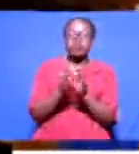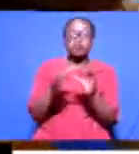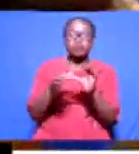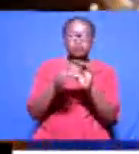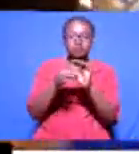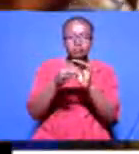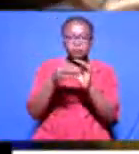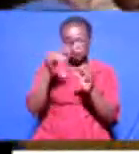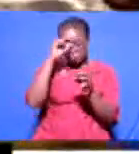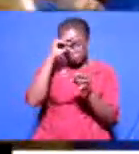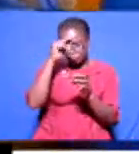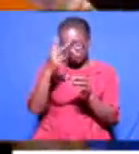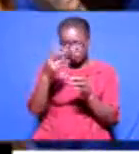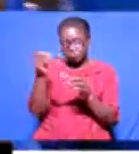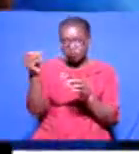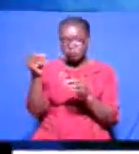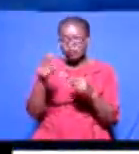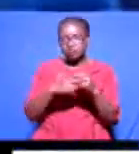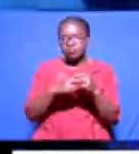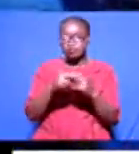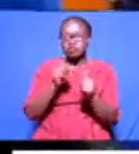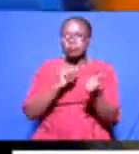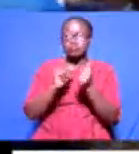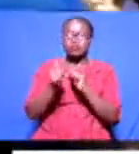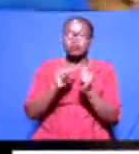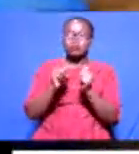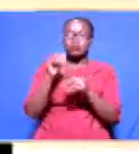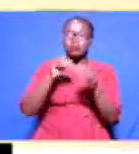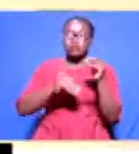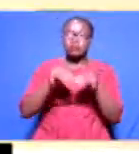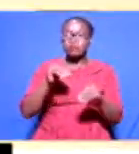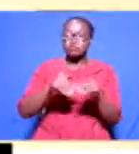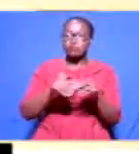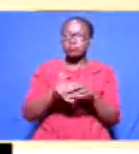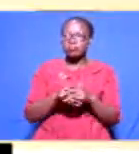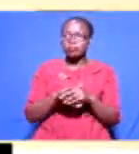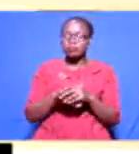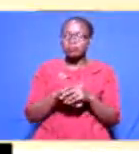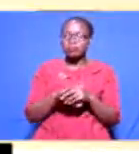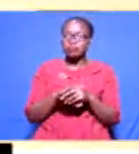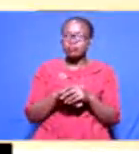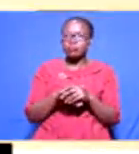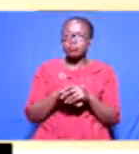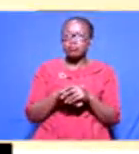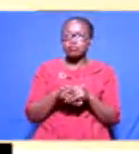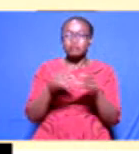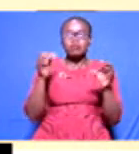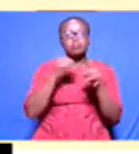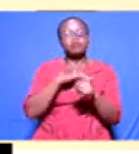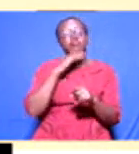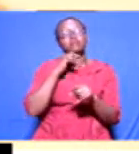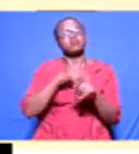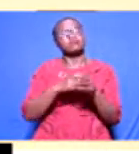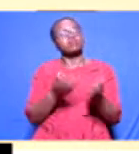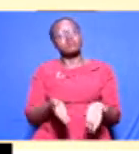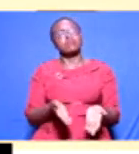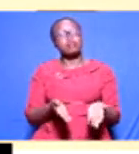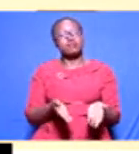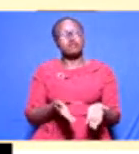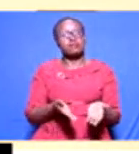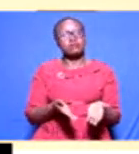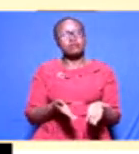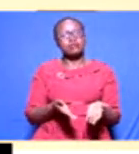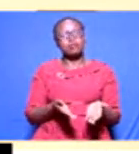the 2007 contested election. The president passed on when I was here. The first